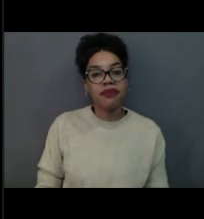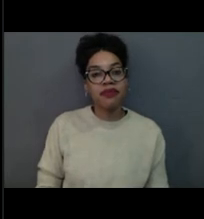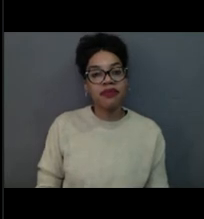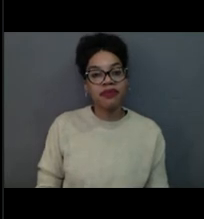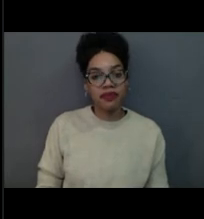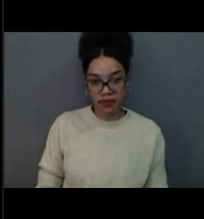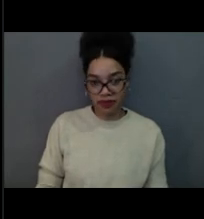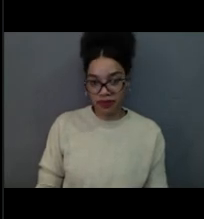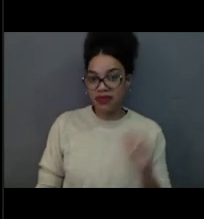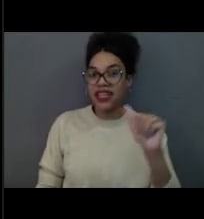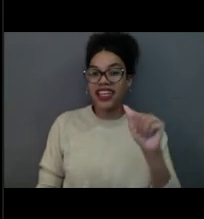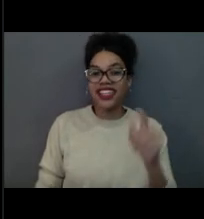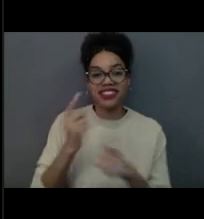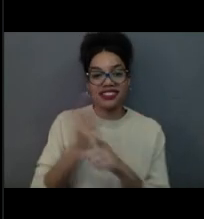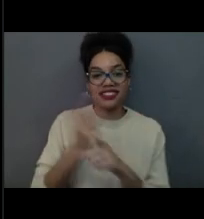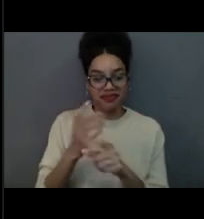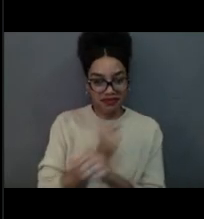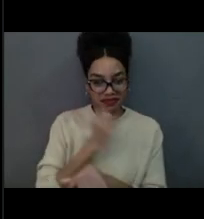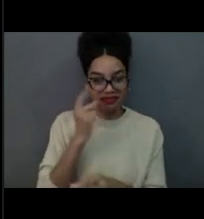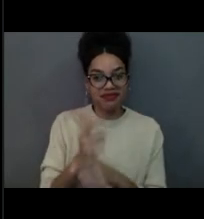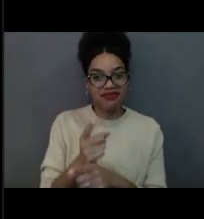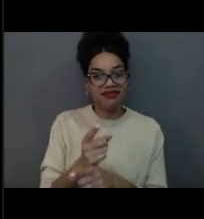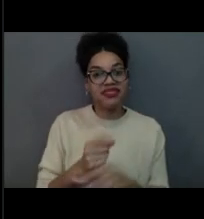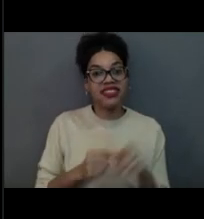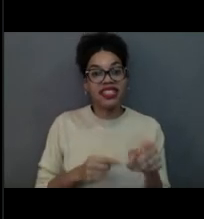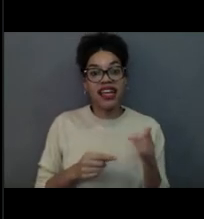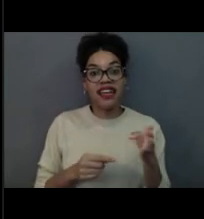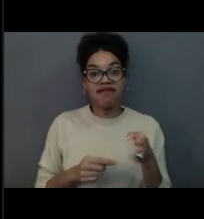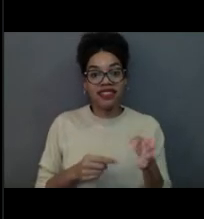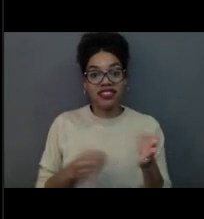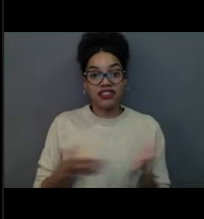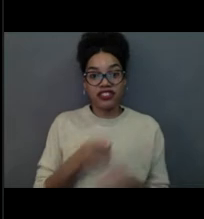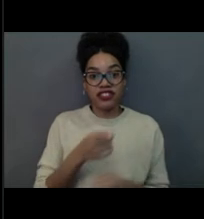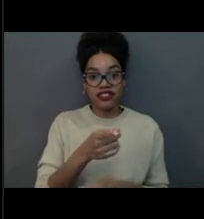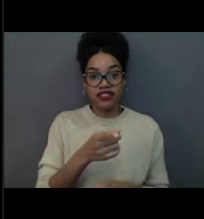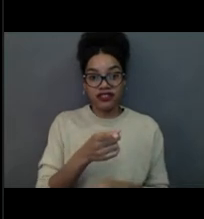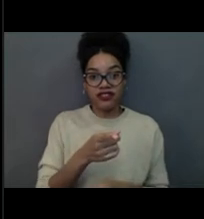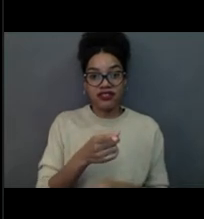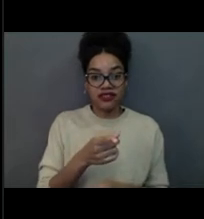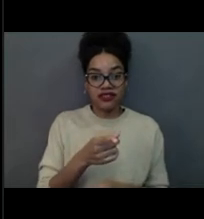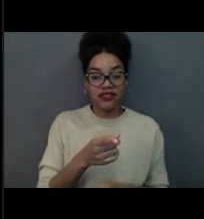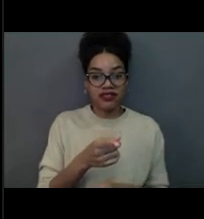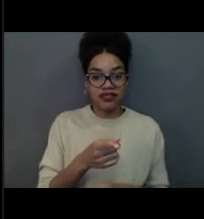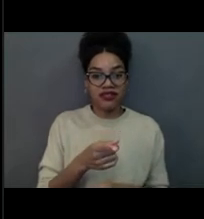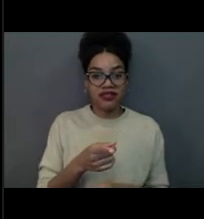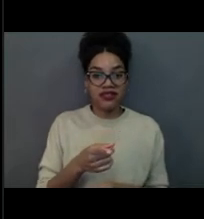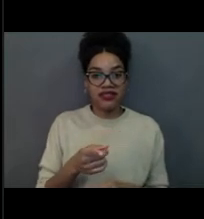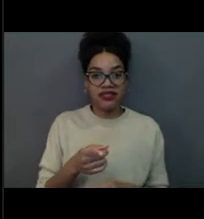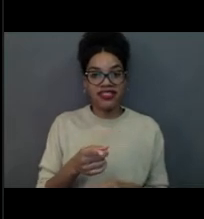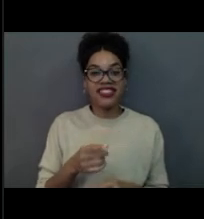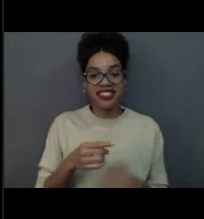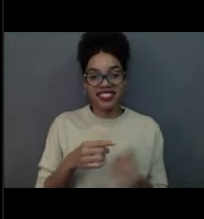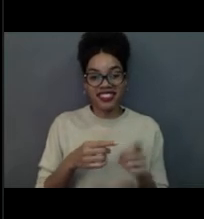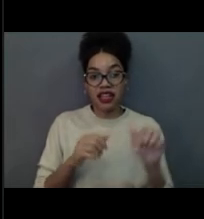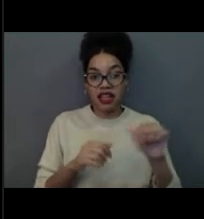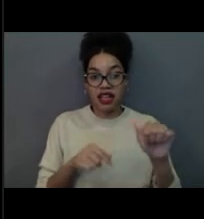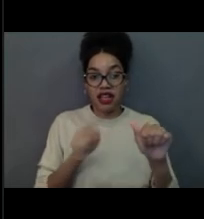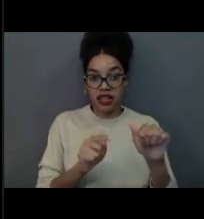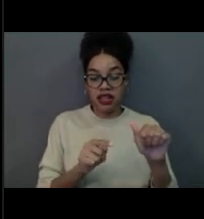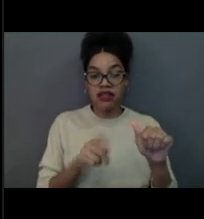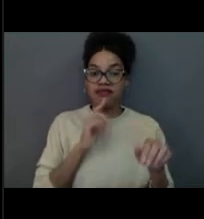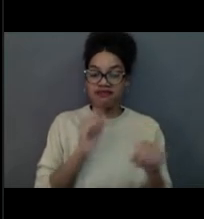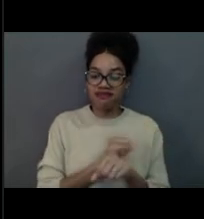The A's have it. A is correct. This fish here on the left, fish number A or fish letter A, is definitely